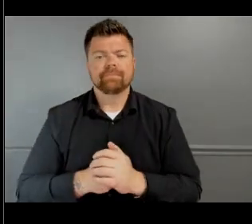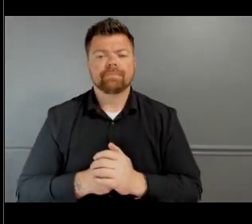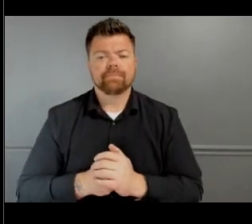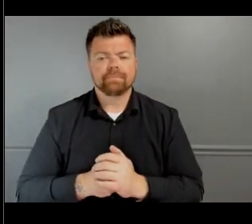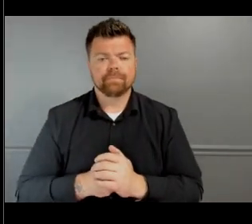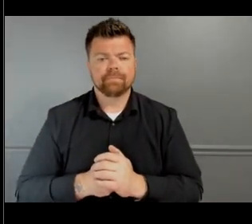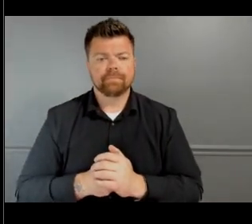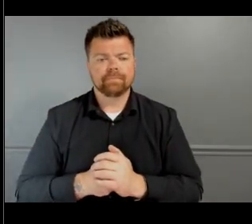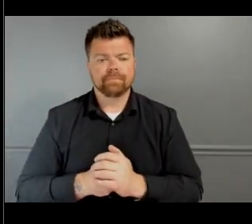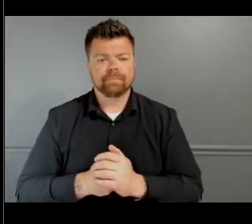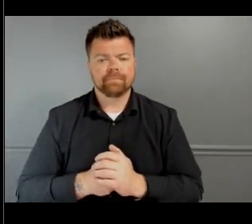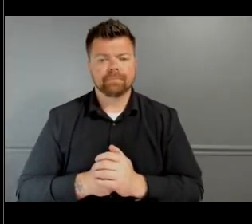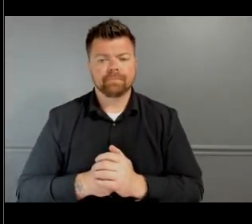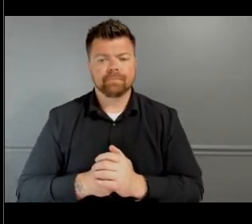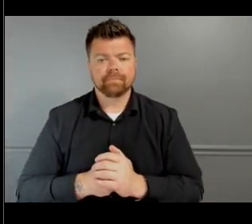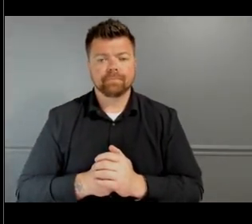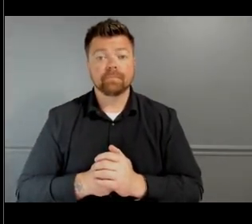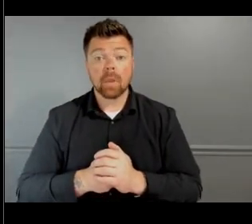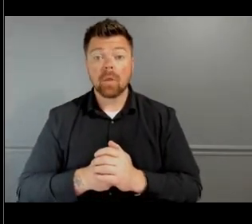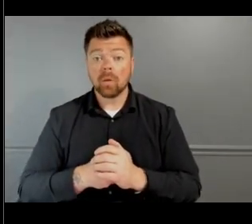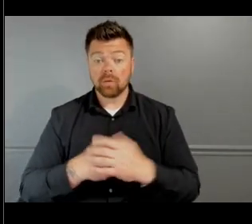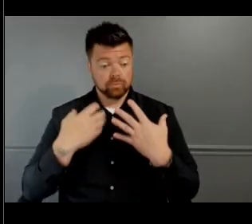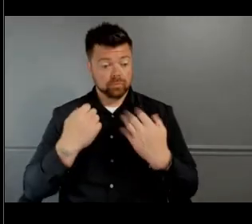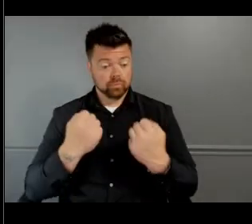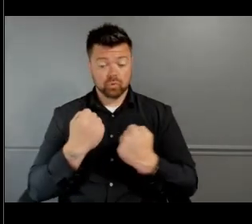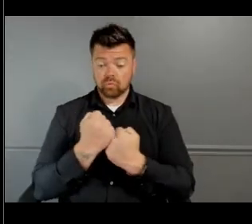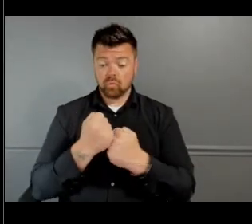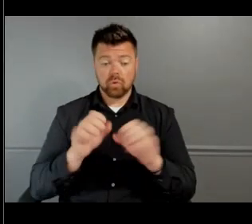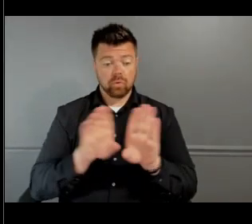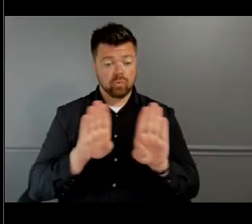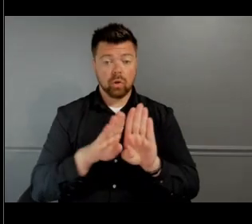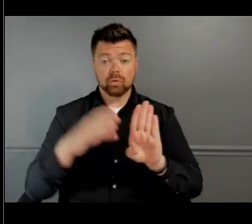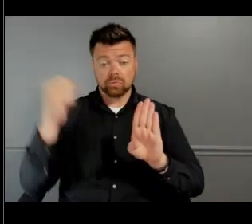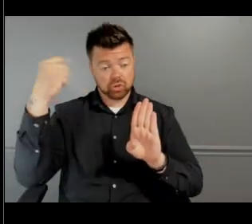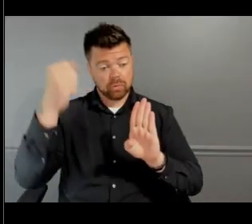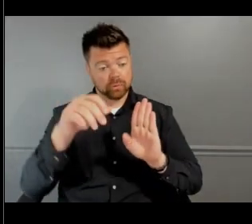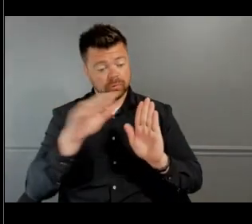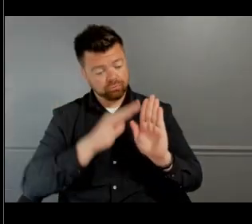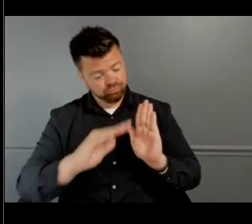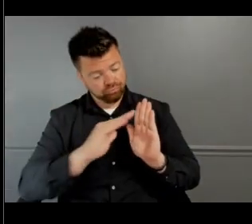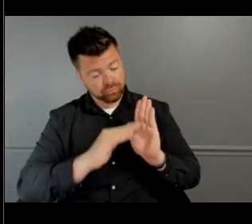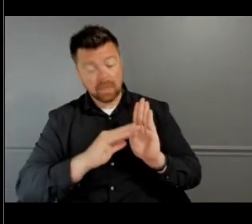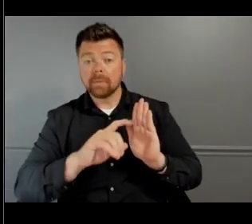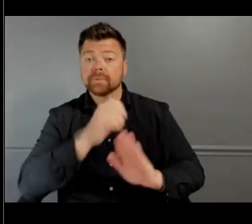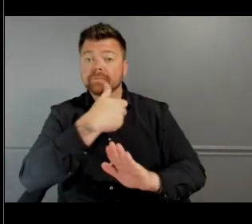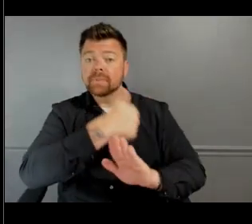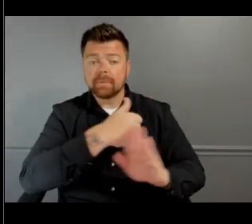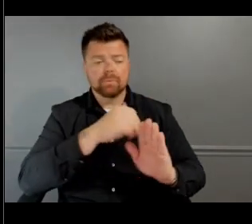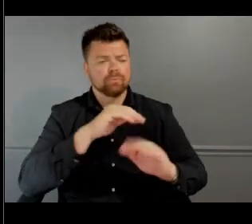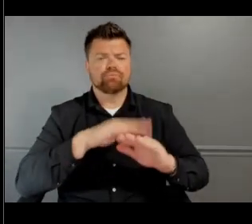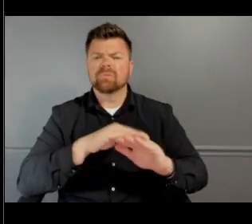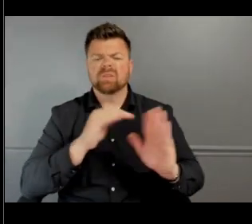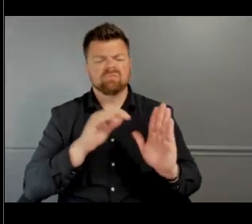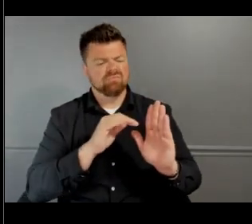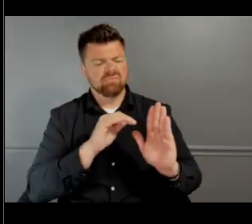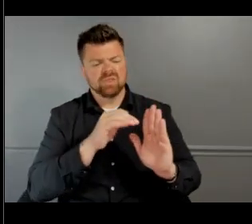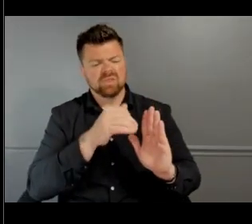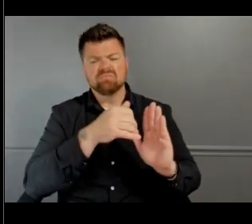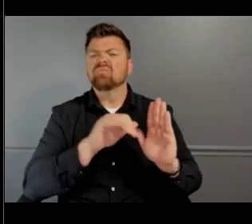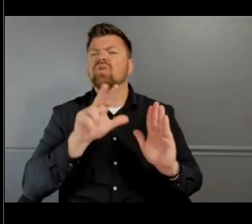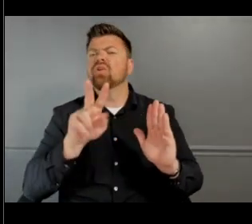Reinforcing in showers must be installed minimally between